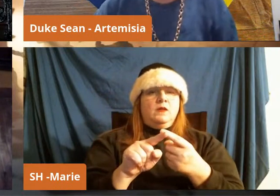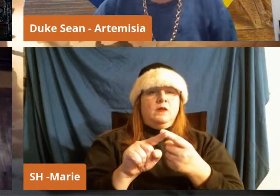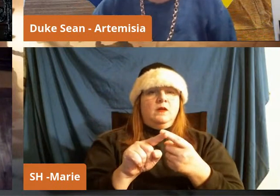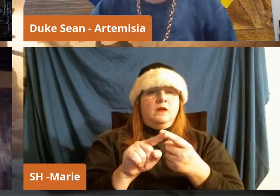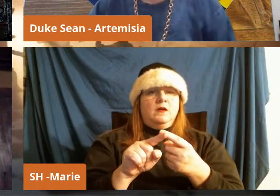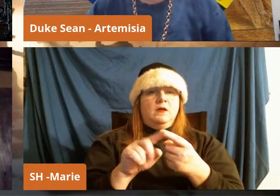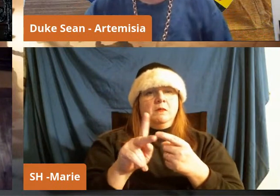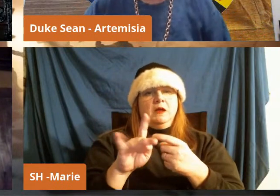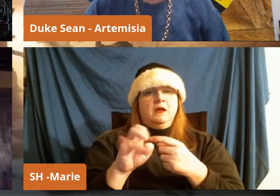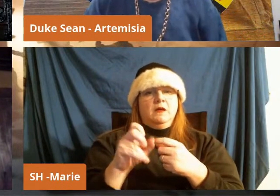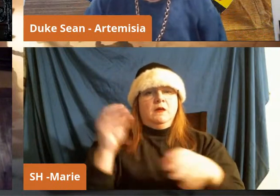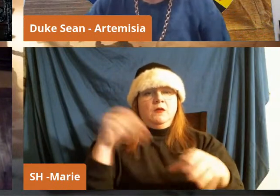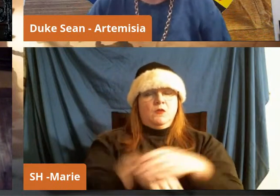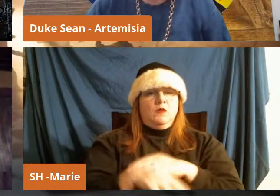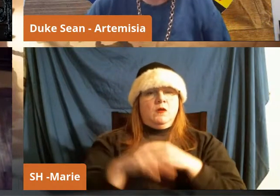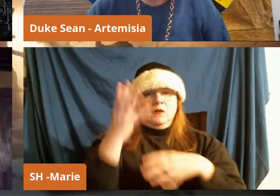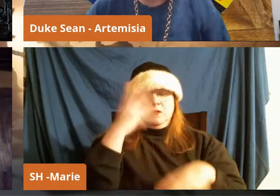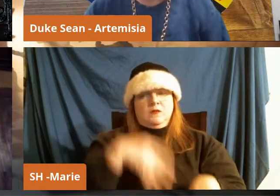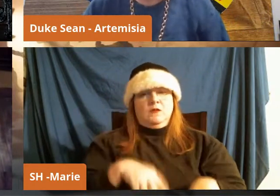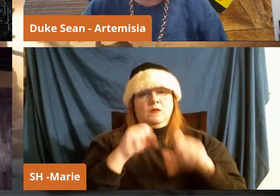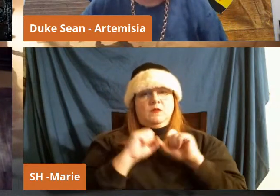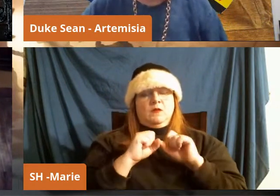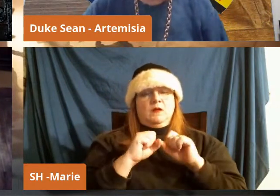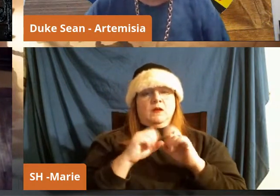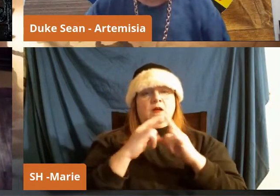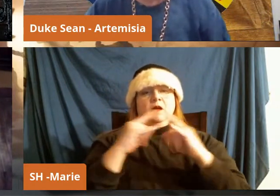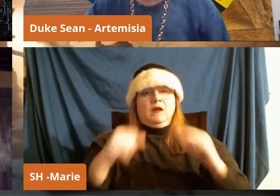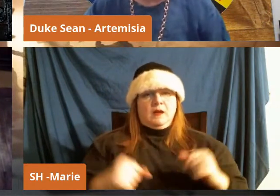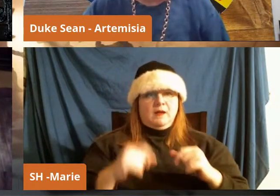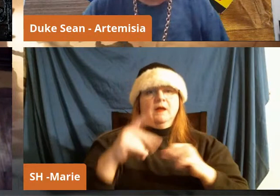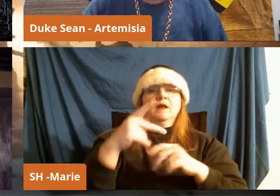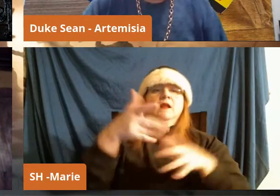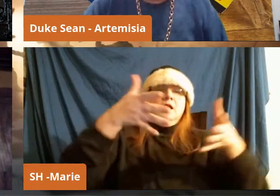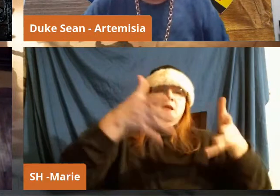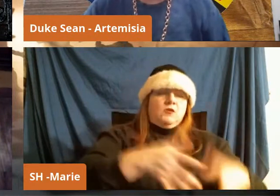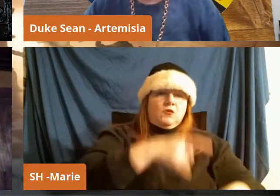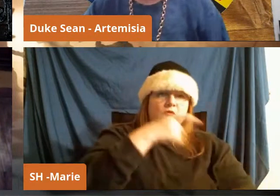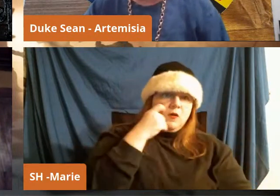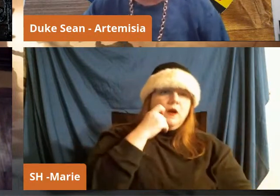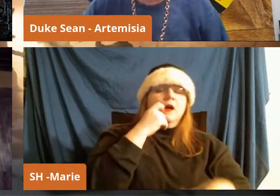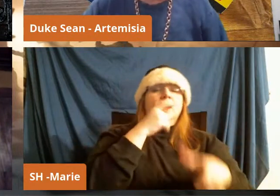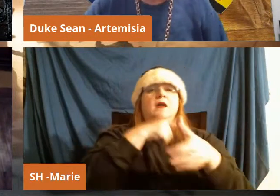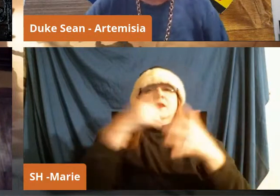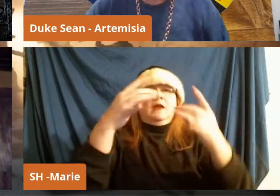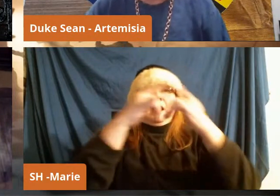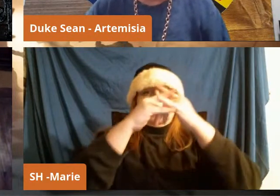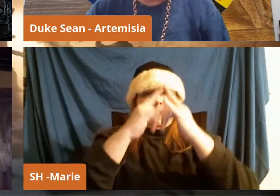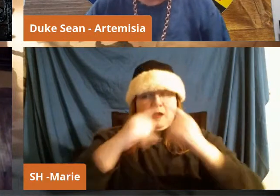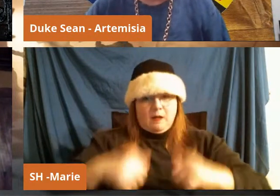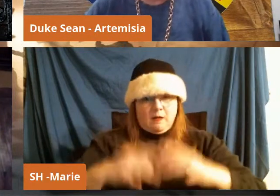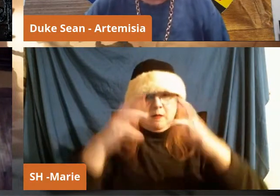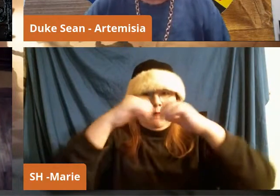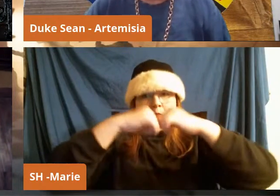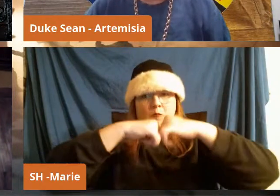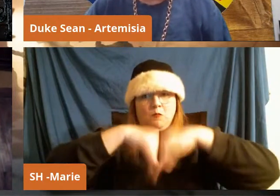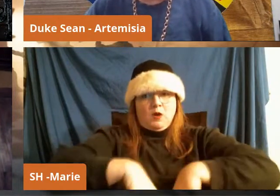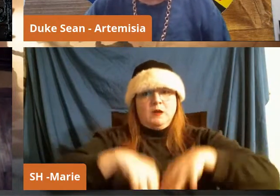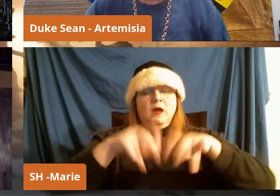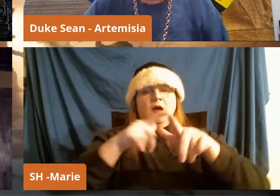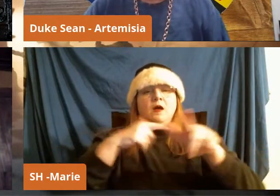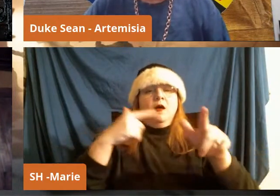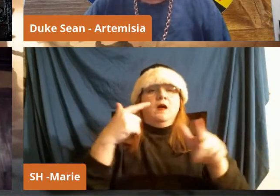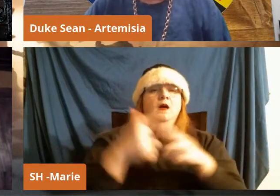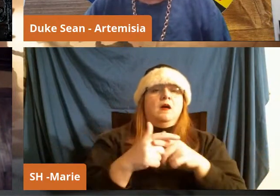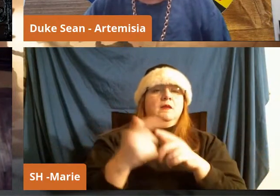to drop down, throw the sleeping bag away. And now I've got the canvas tent. You have to let it dry. You got the whole camp to break down. It takes all day to break